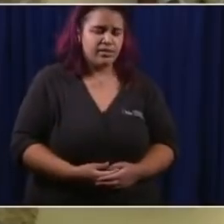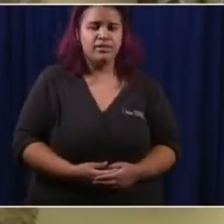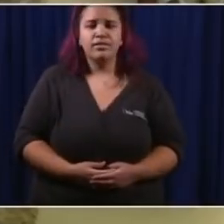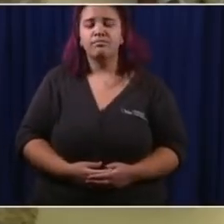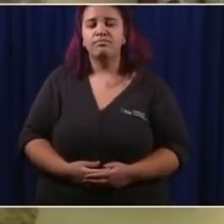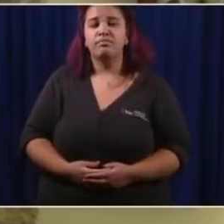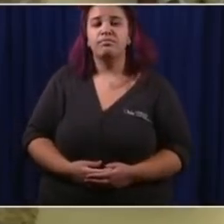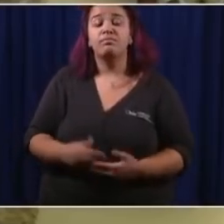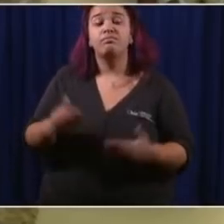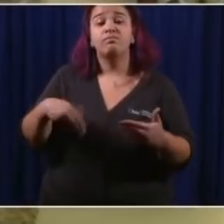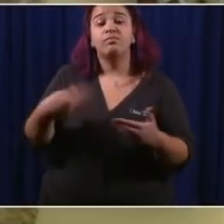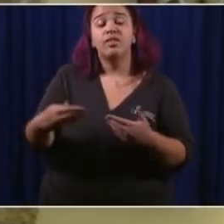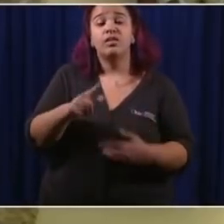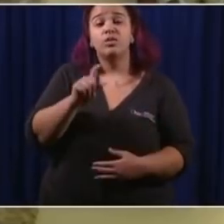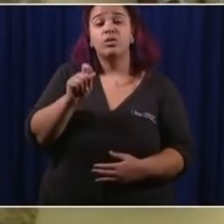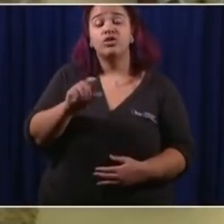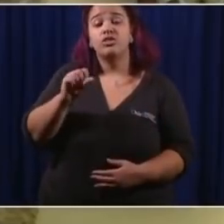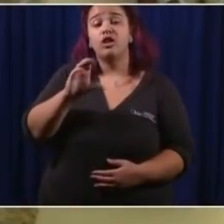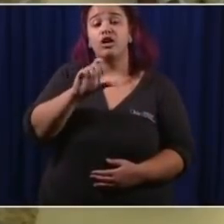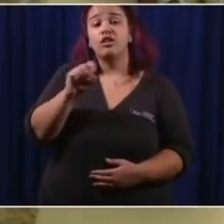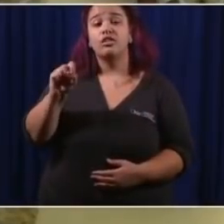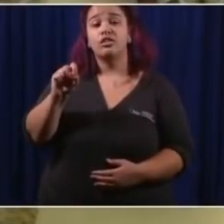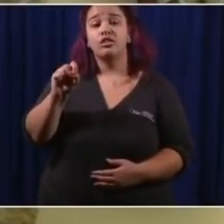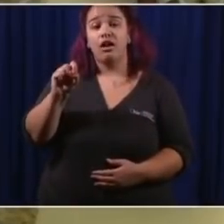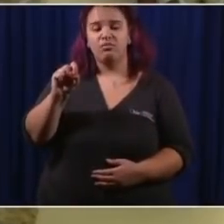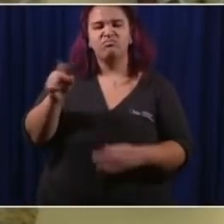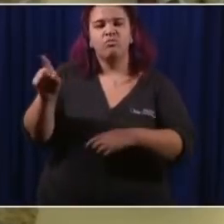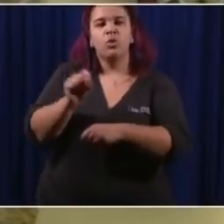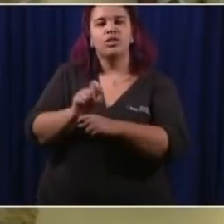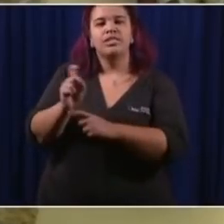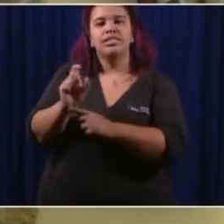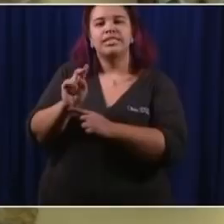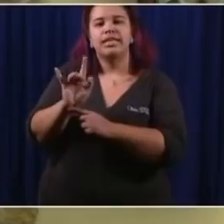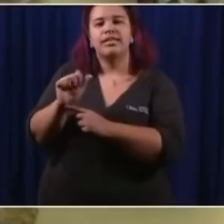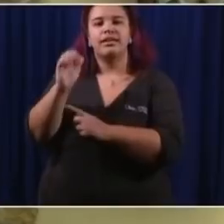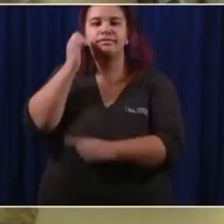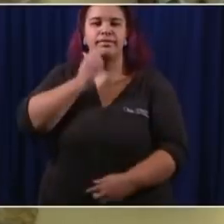Next question is from Scott Hallis at the Xenia Daily Gazette.